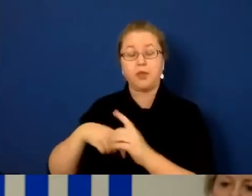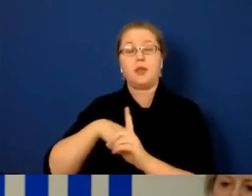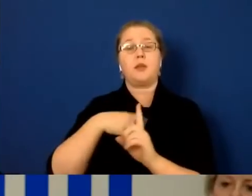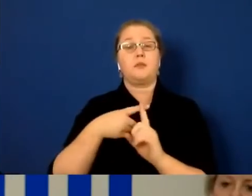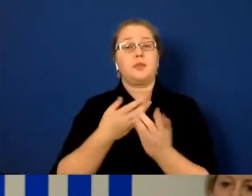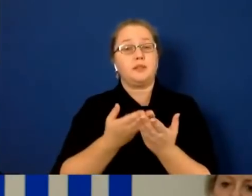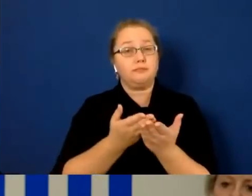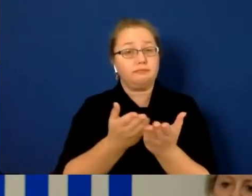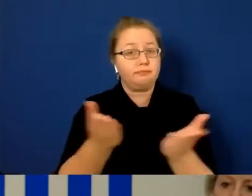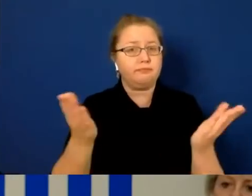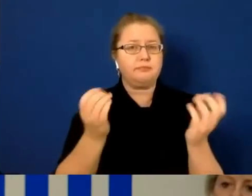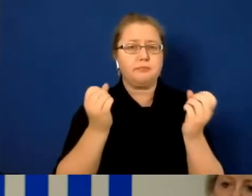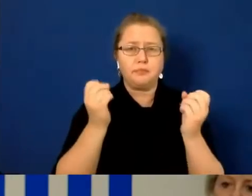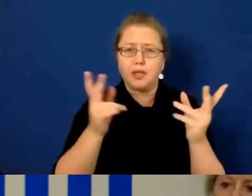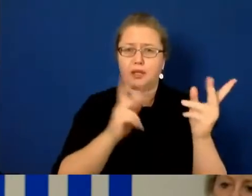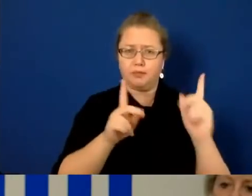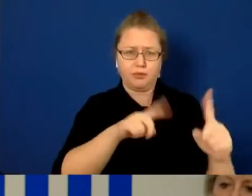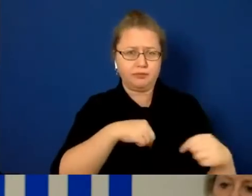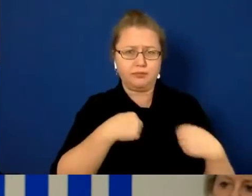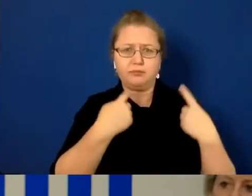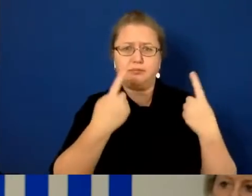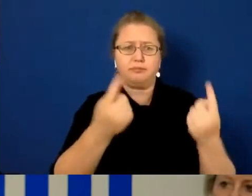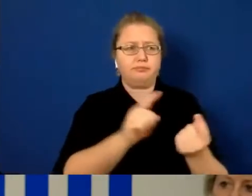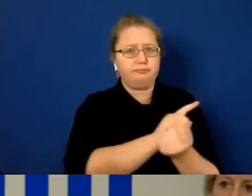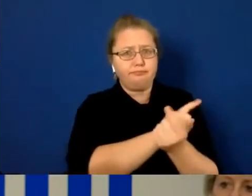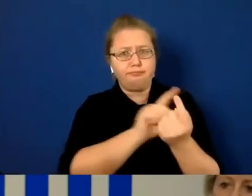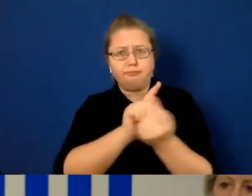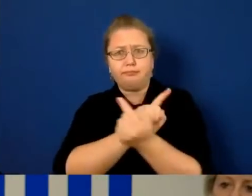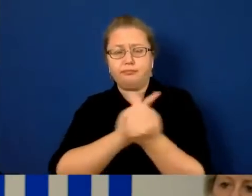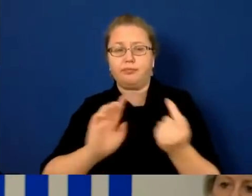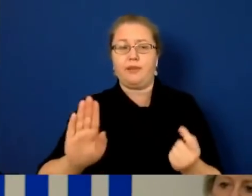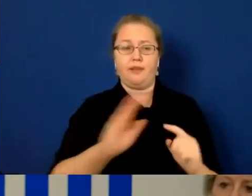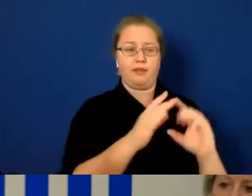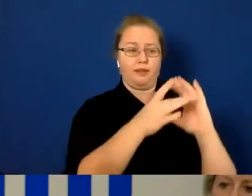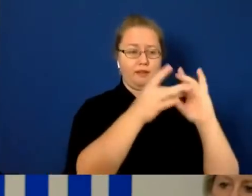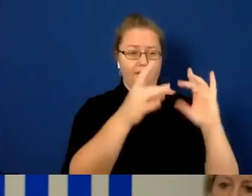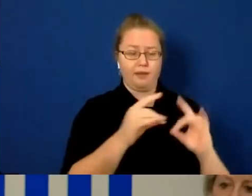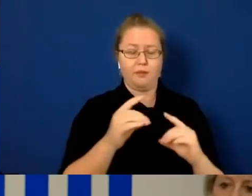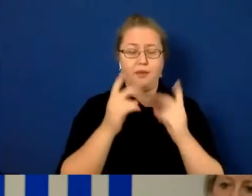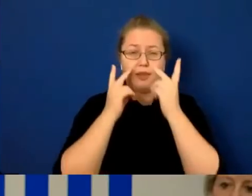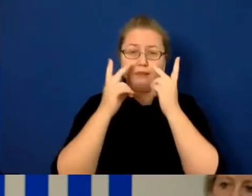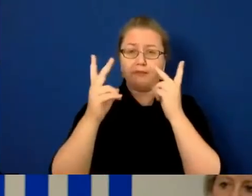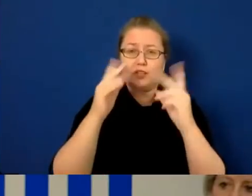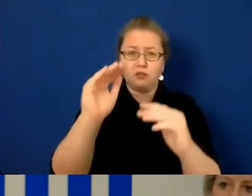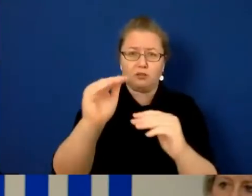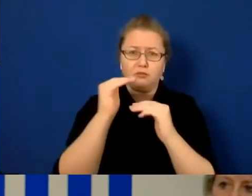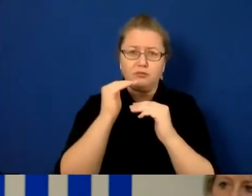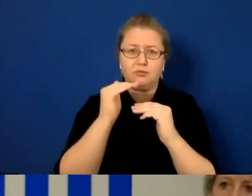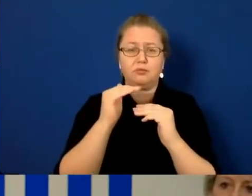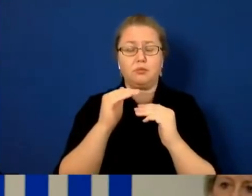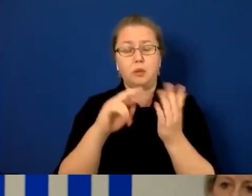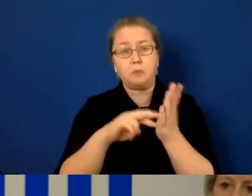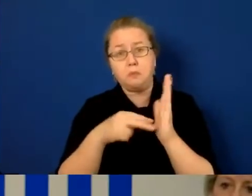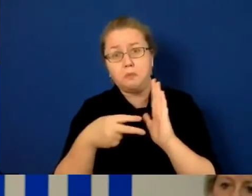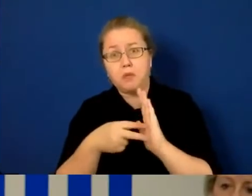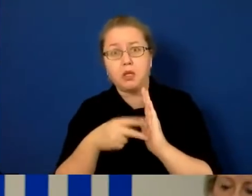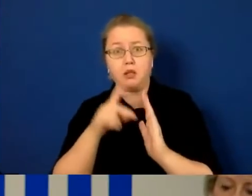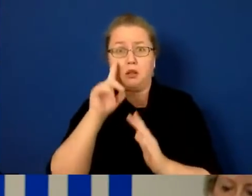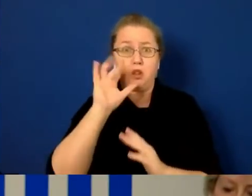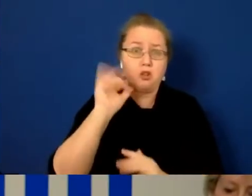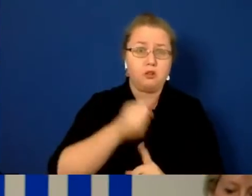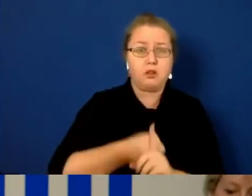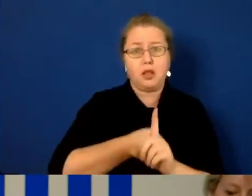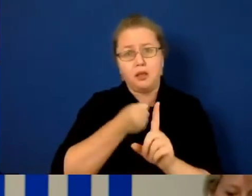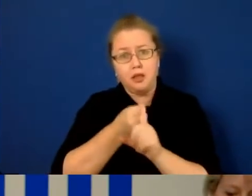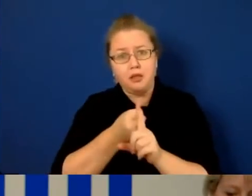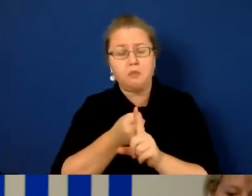for some of that, and we'll have a detailed progress report on all of that next week. I know that